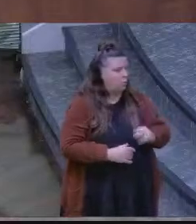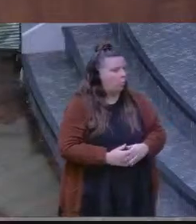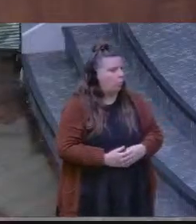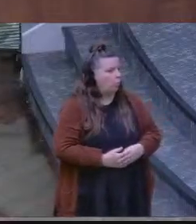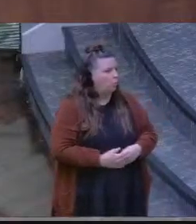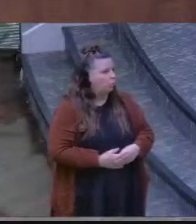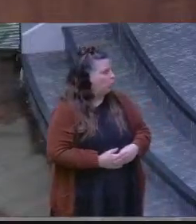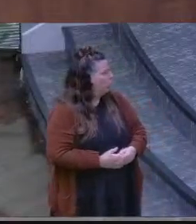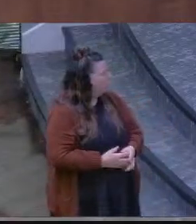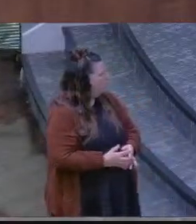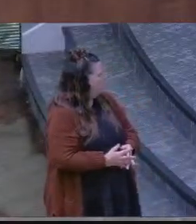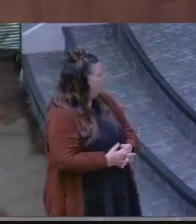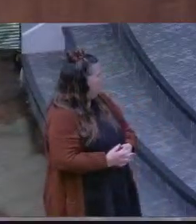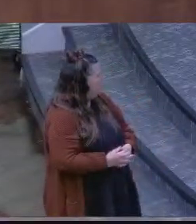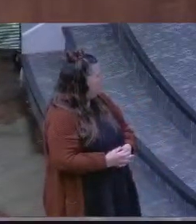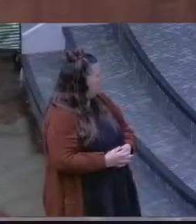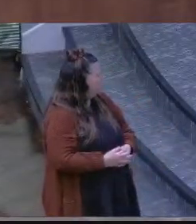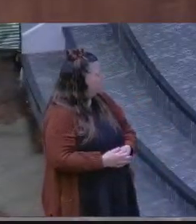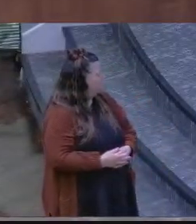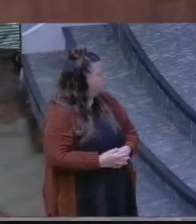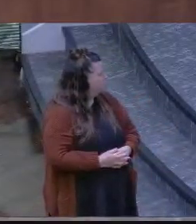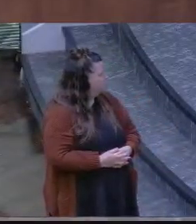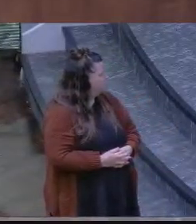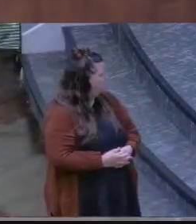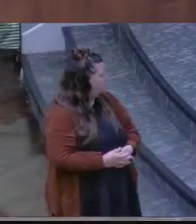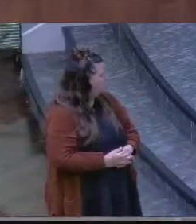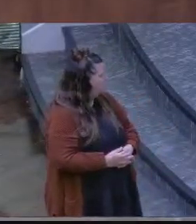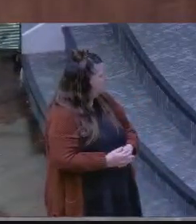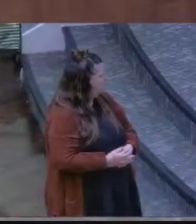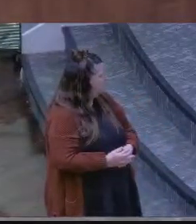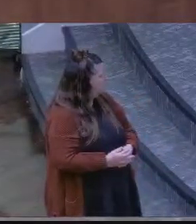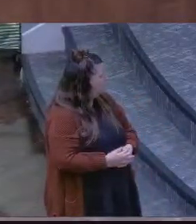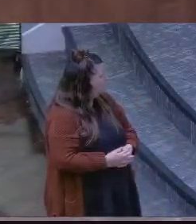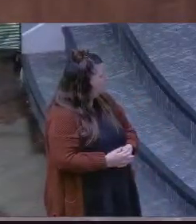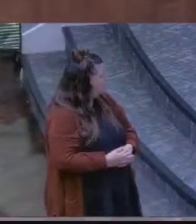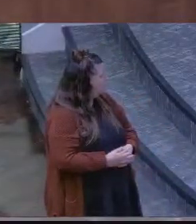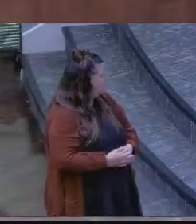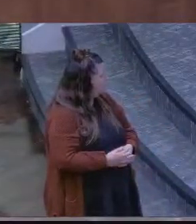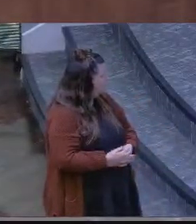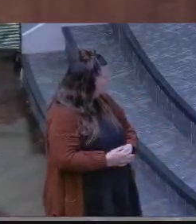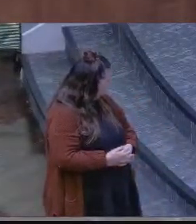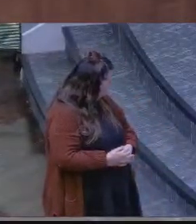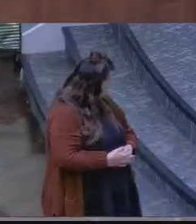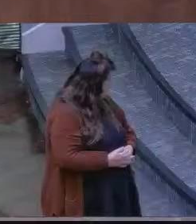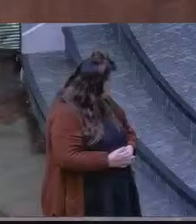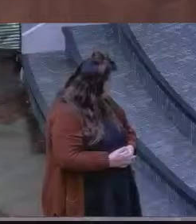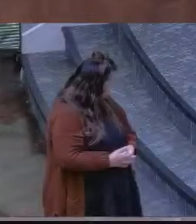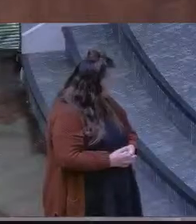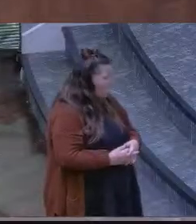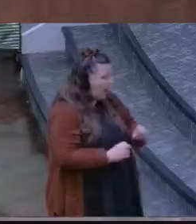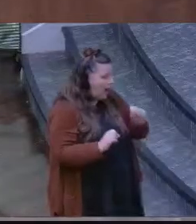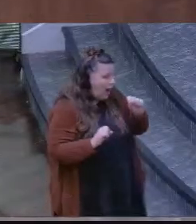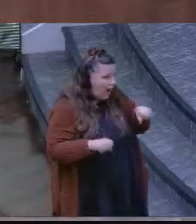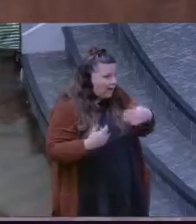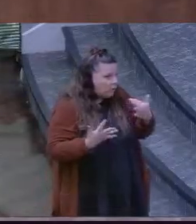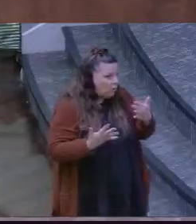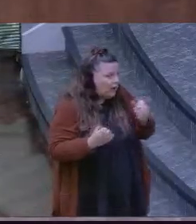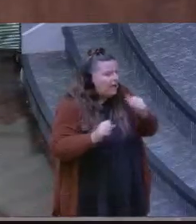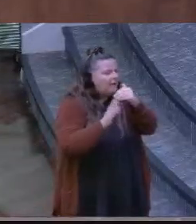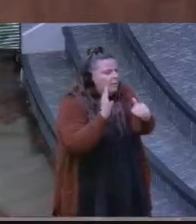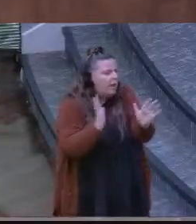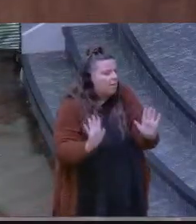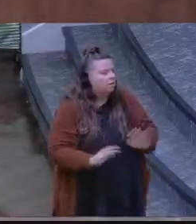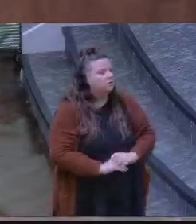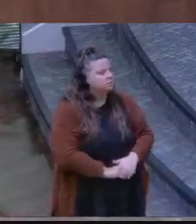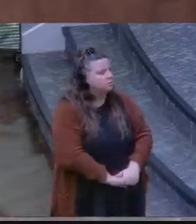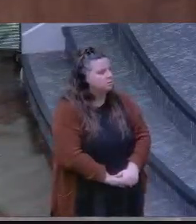this presentation at all? No. Oh, okay. So. Totally random. But I have a question. I can wait. I can email. Okay.